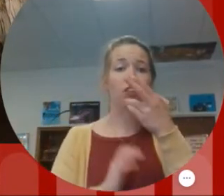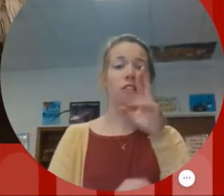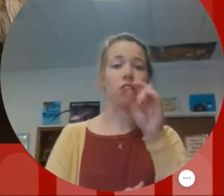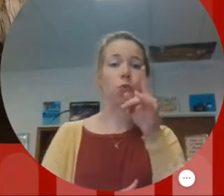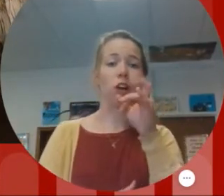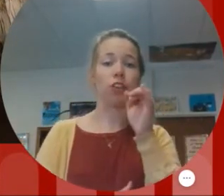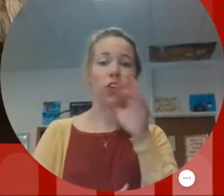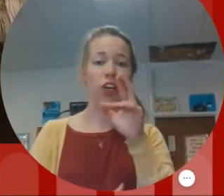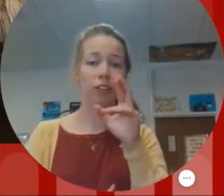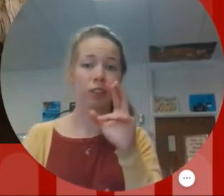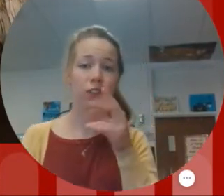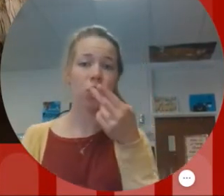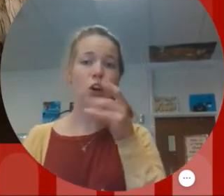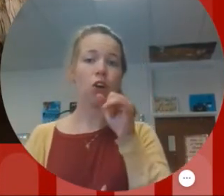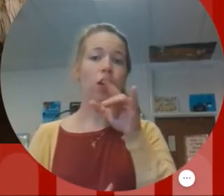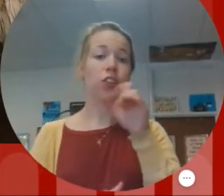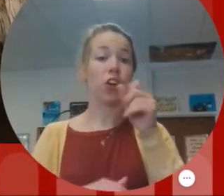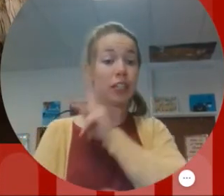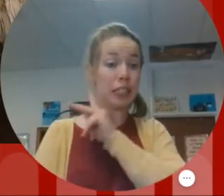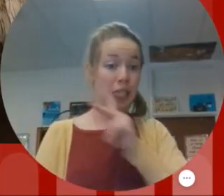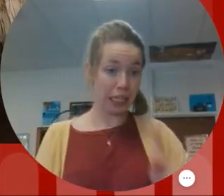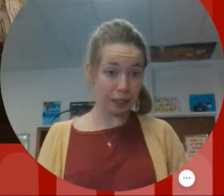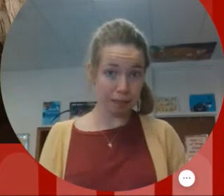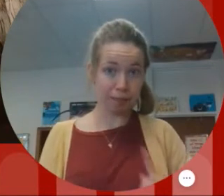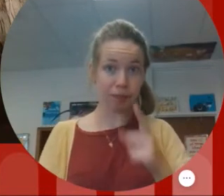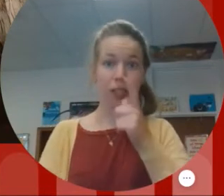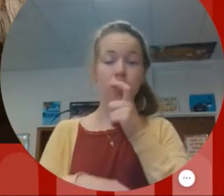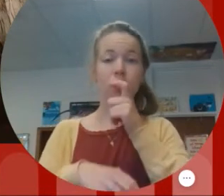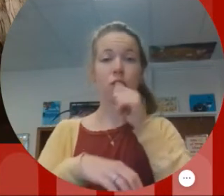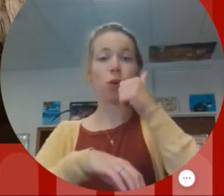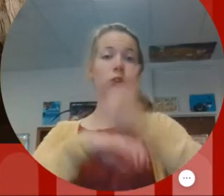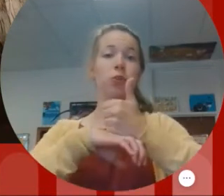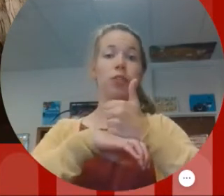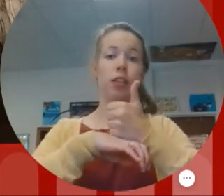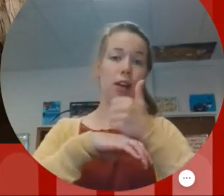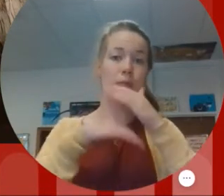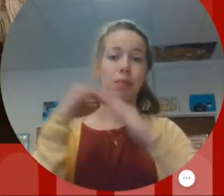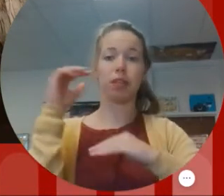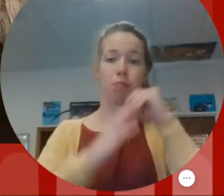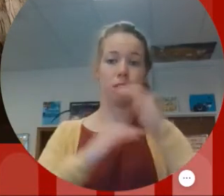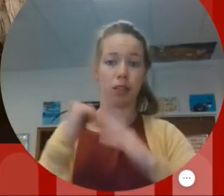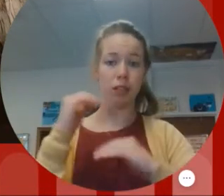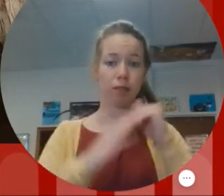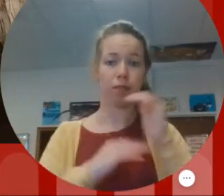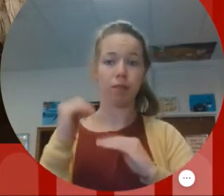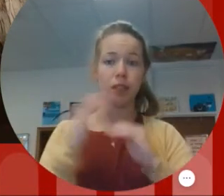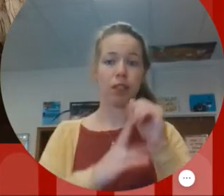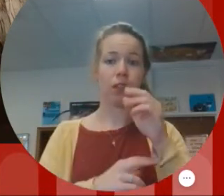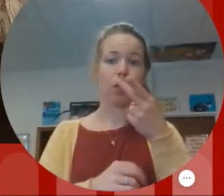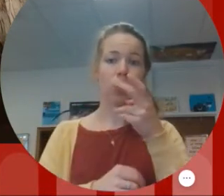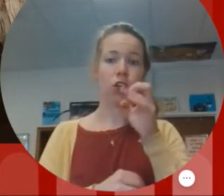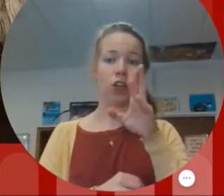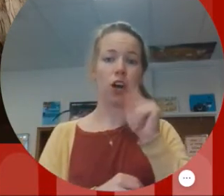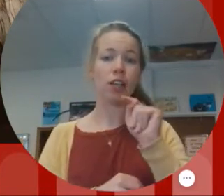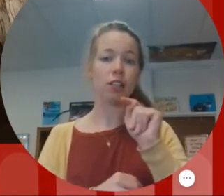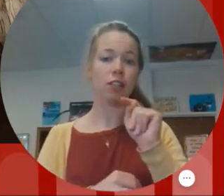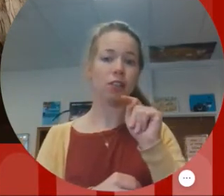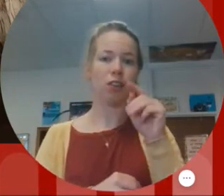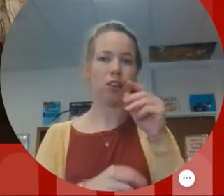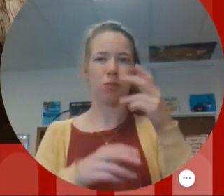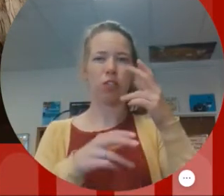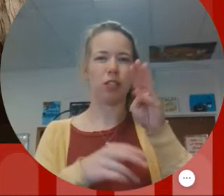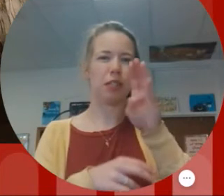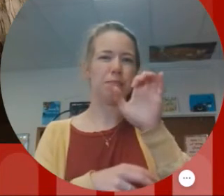Next character is Hrothgar. Hrothgar is the king. He's the one who set up this building,